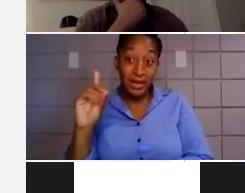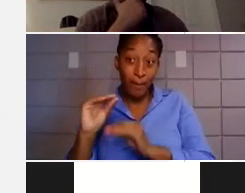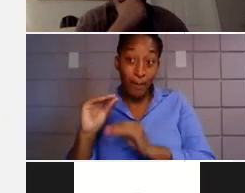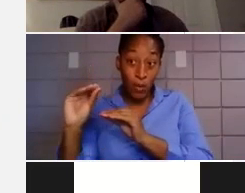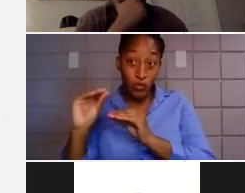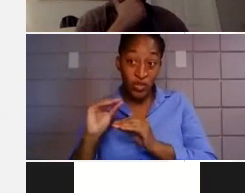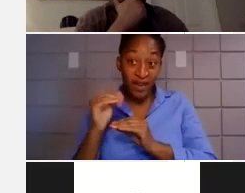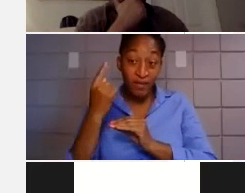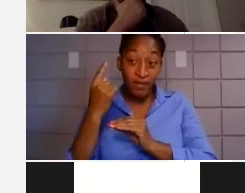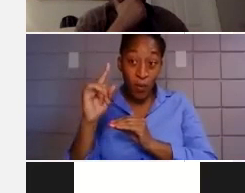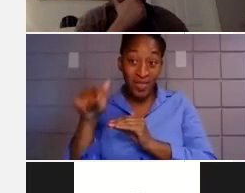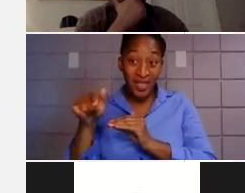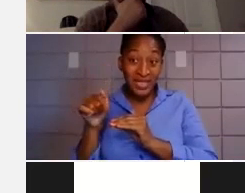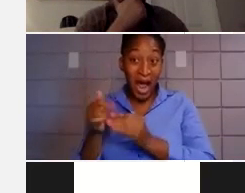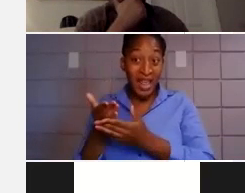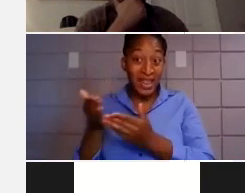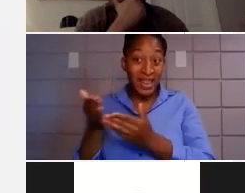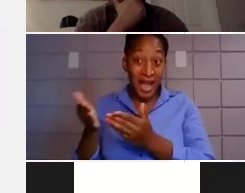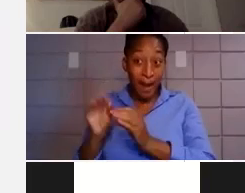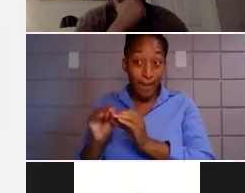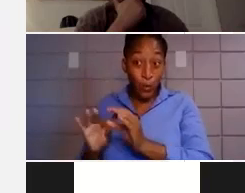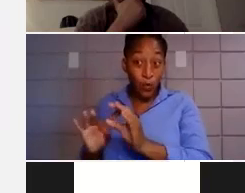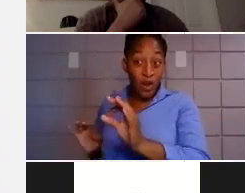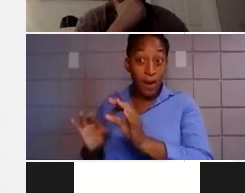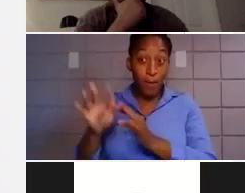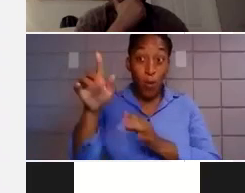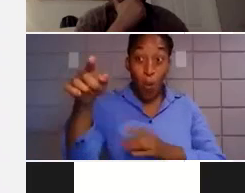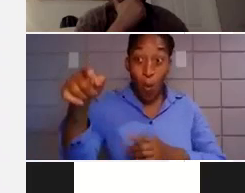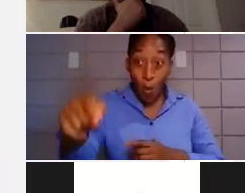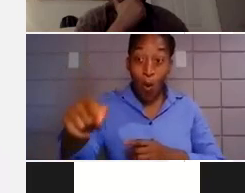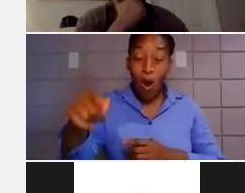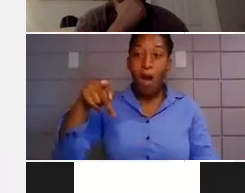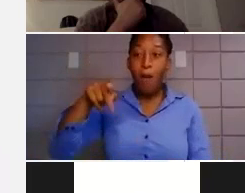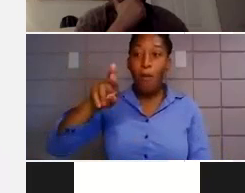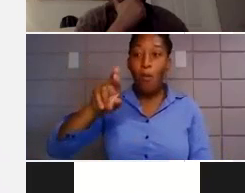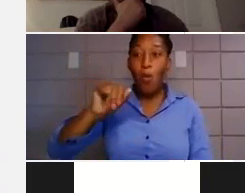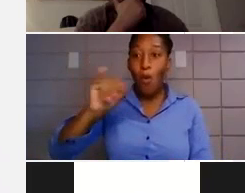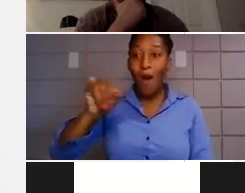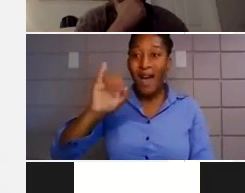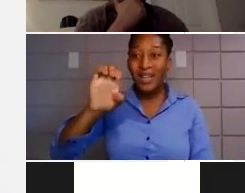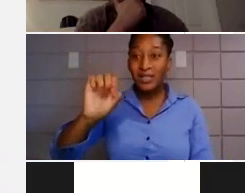projectile fashion. Okay. And so